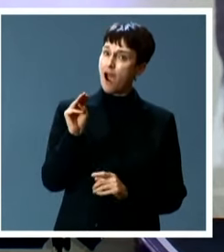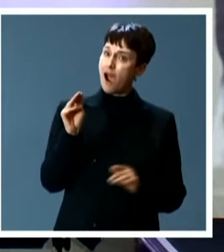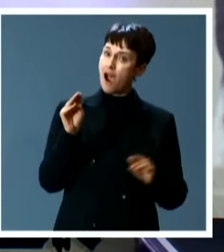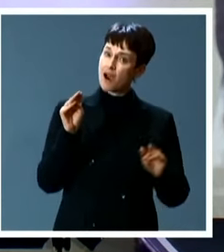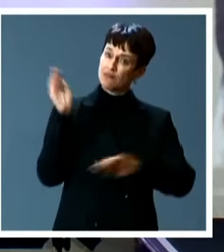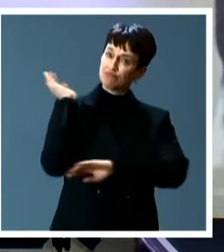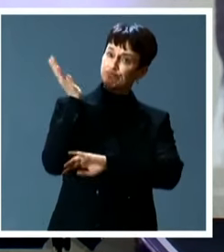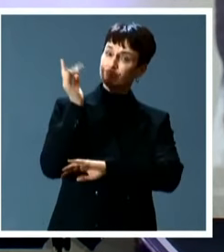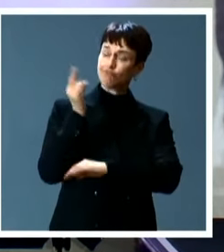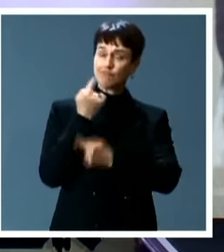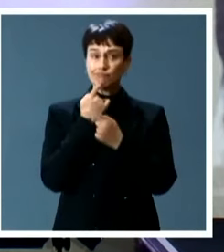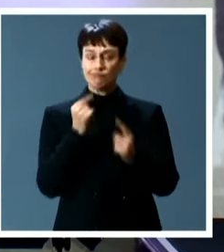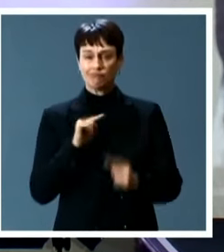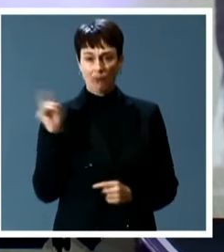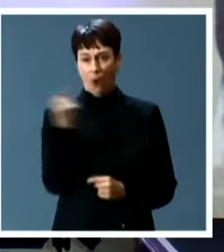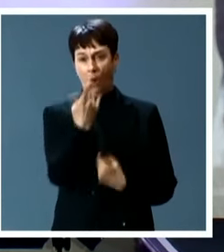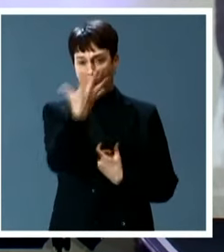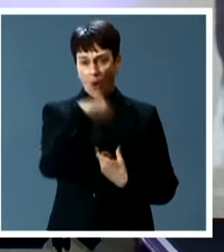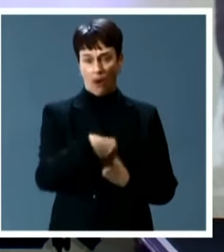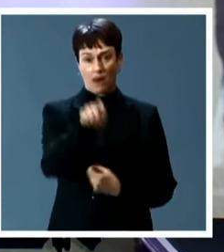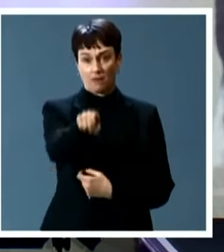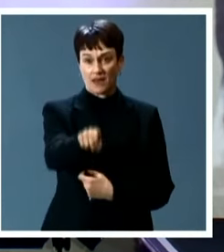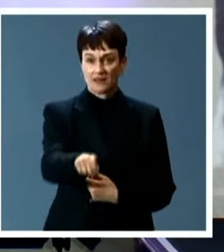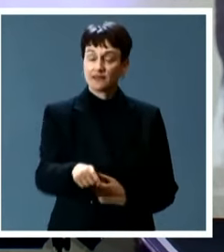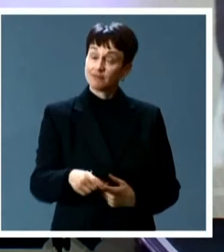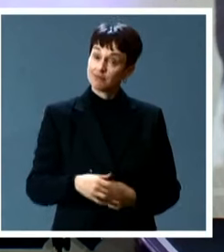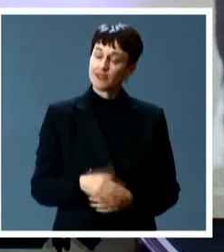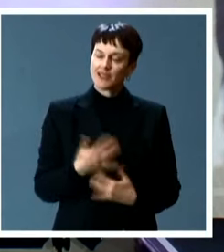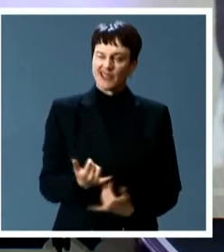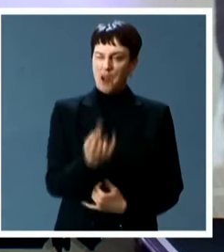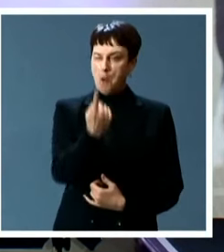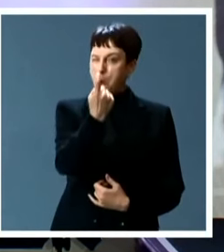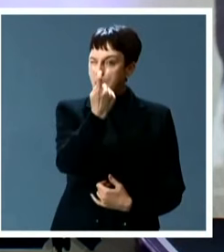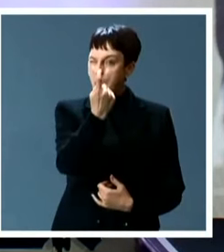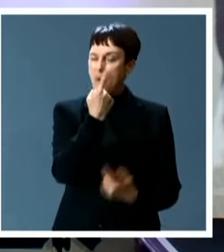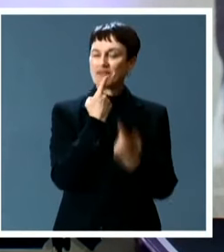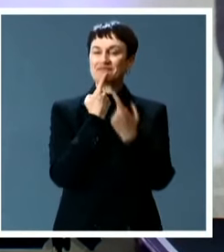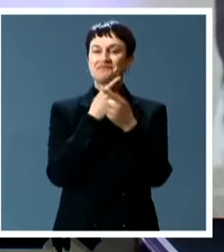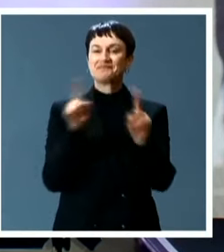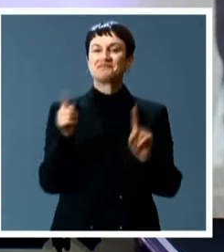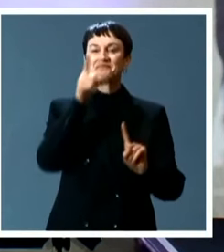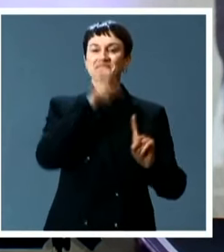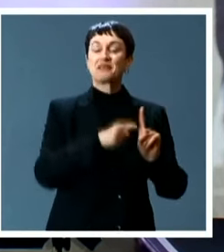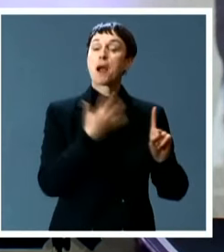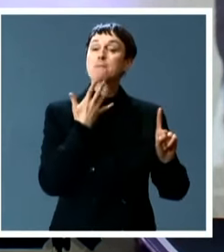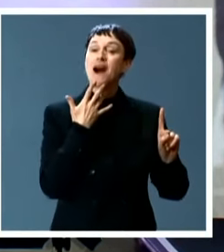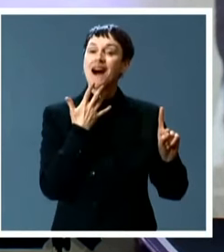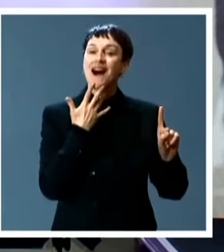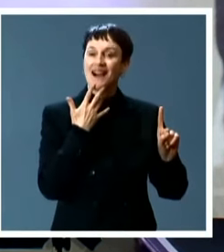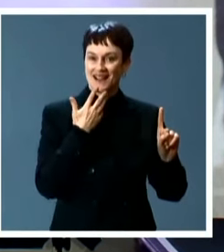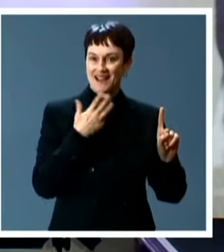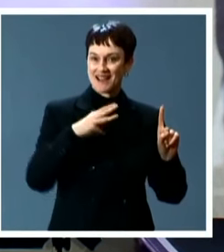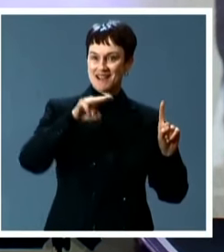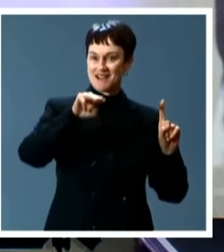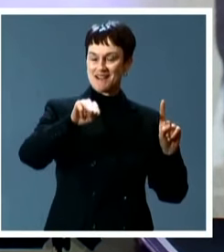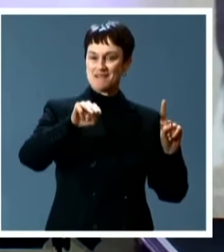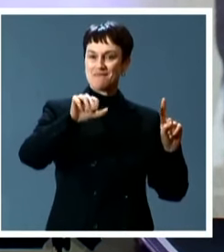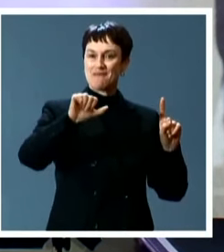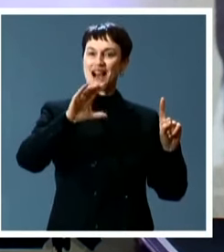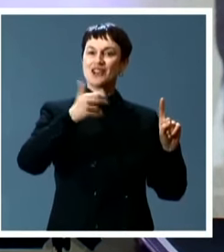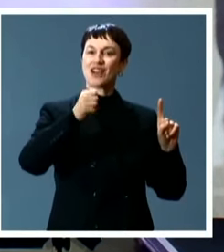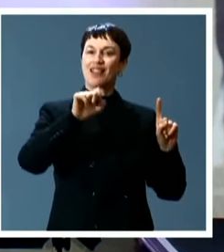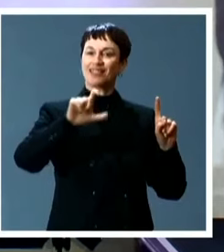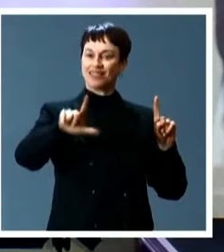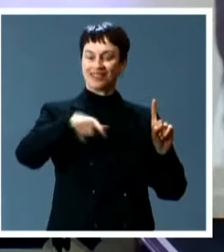close, it is time to listen to one more pre-recorded message from Mrs. Graca Machel. She's someone